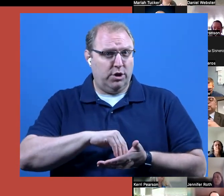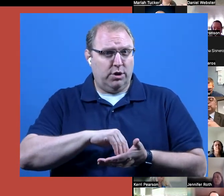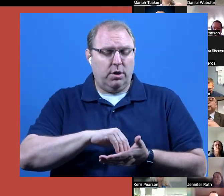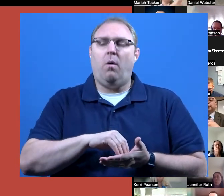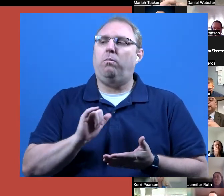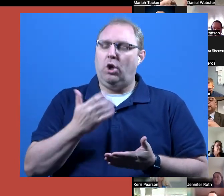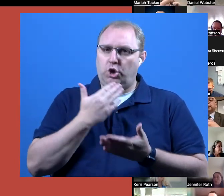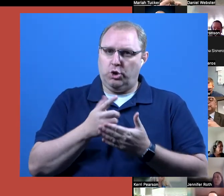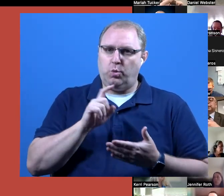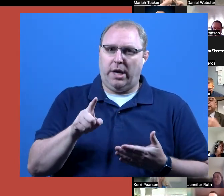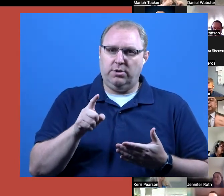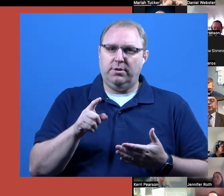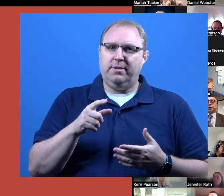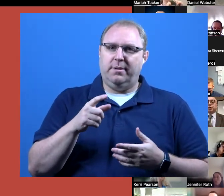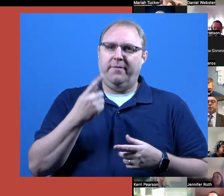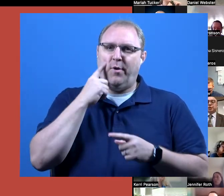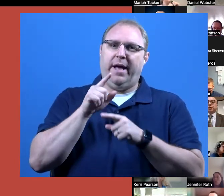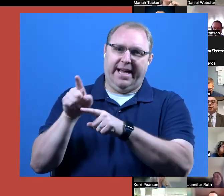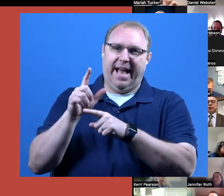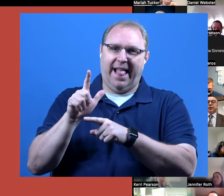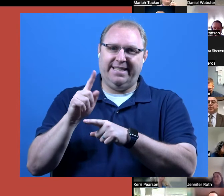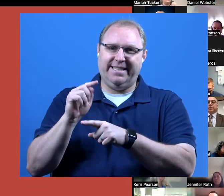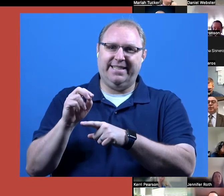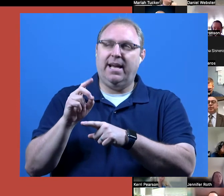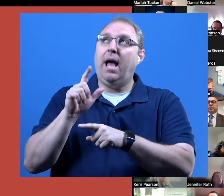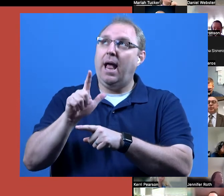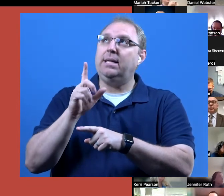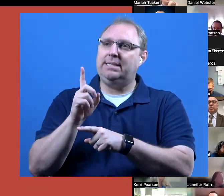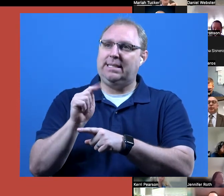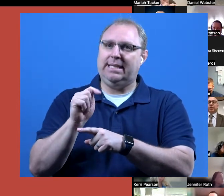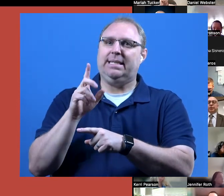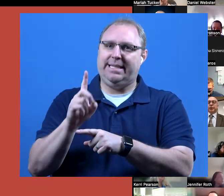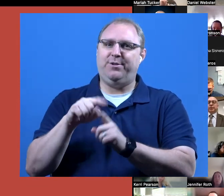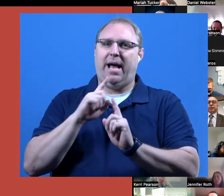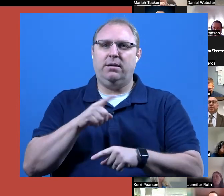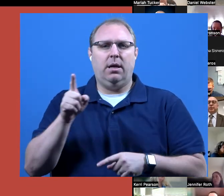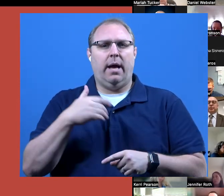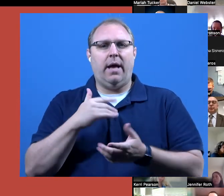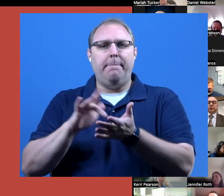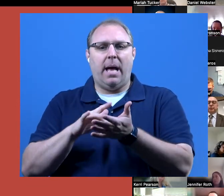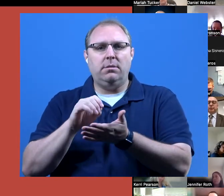Switching Hold on one second. interpreters? I'm going to switch interpreters to Clay. Yeah. Okay, hold on a second.